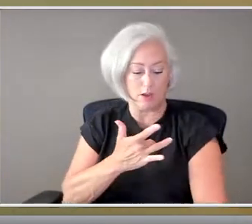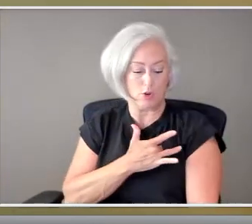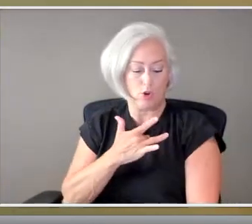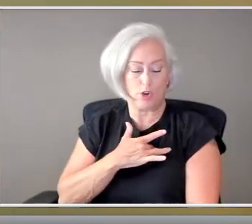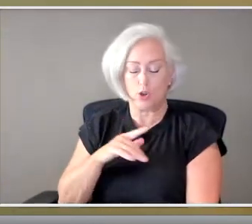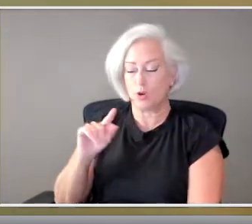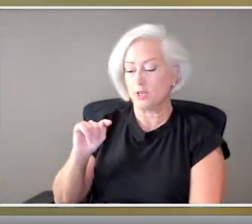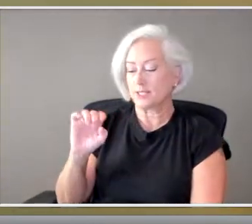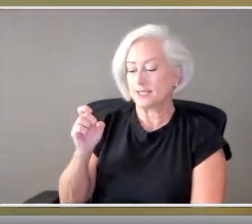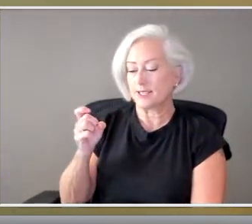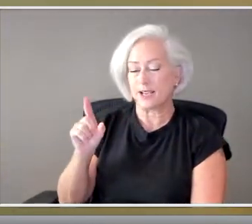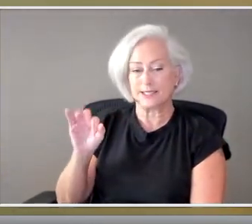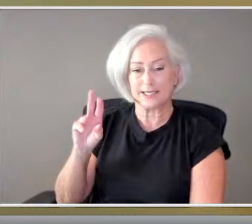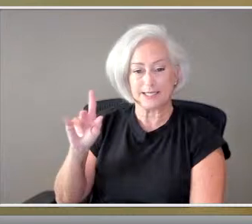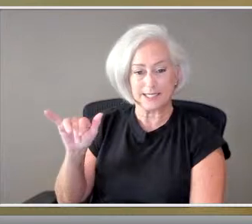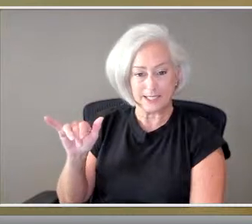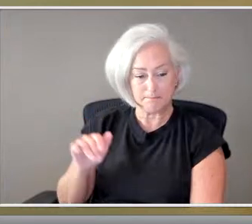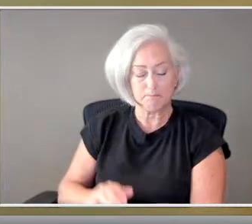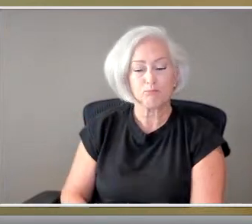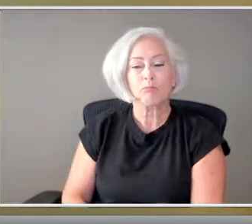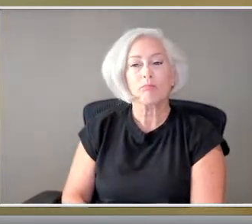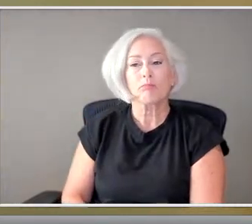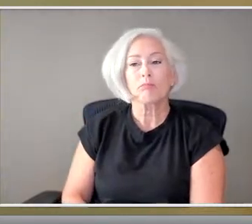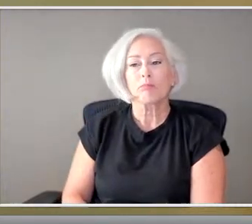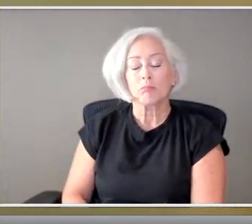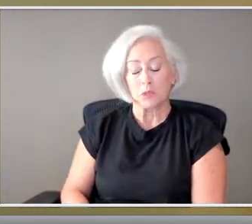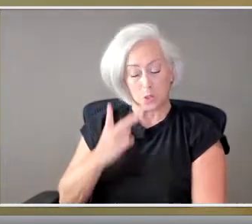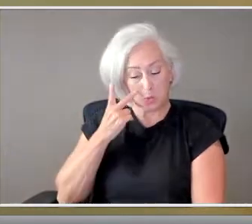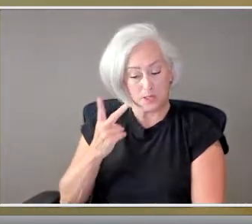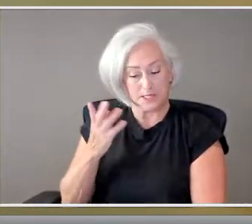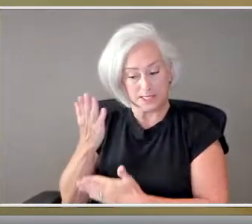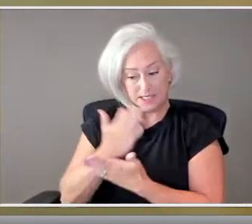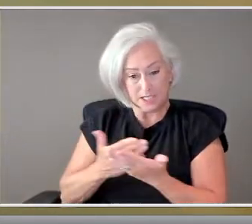And there's some emerging evidence that actually the type of